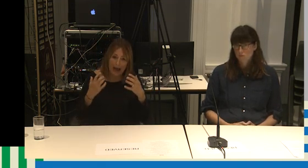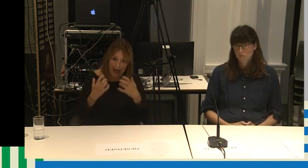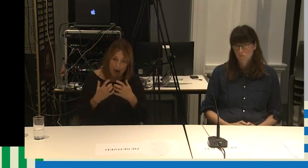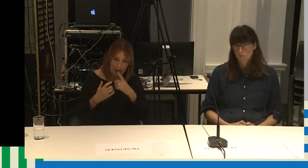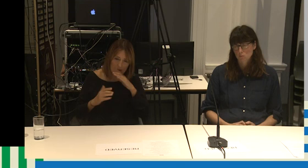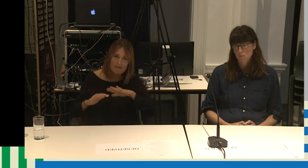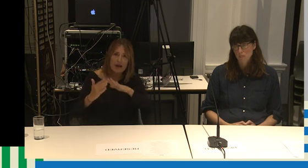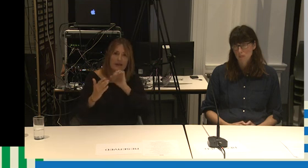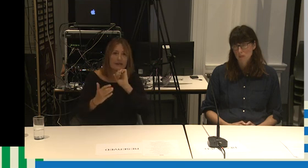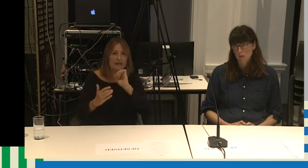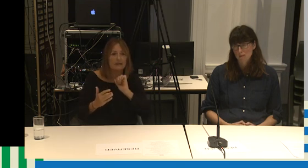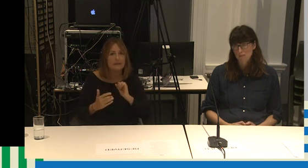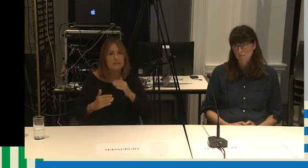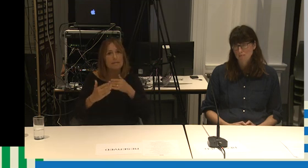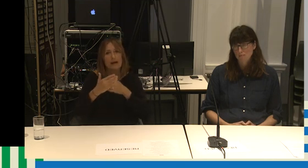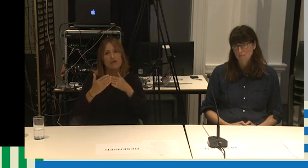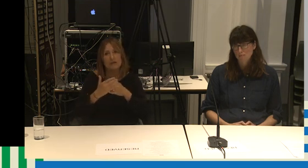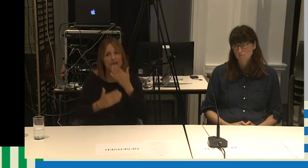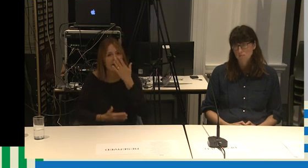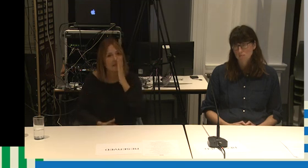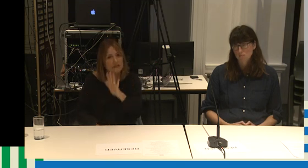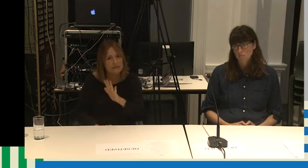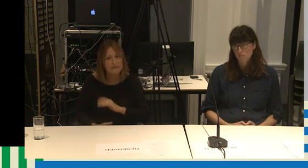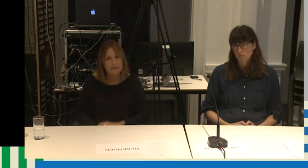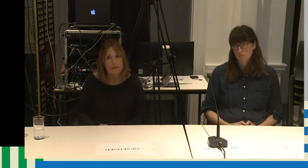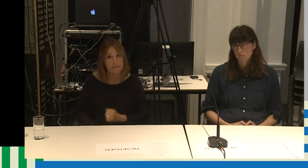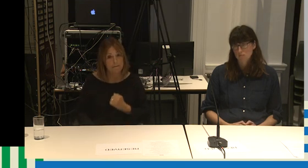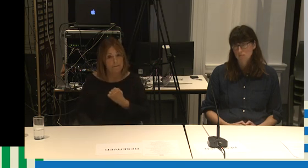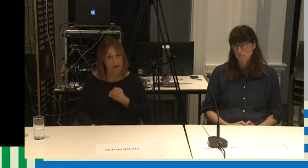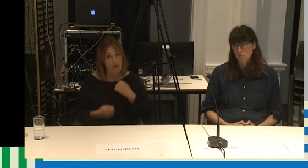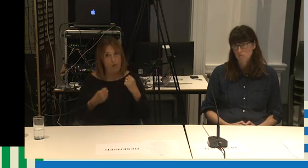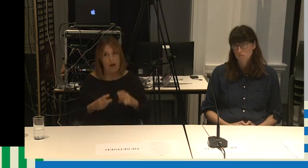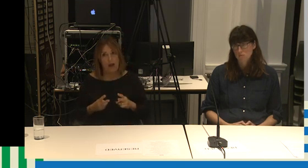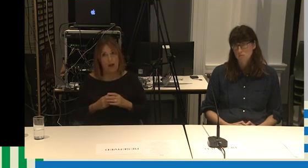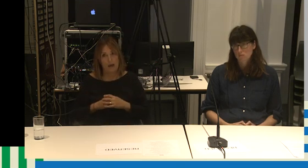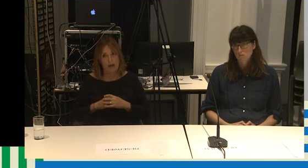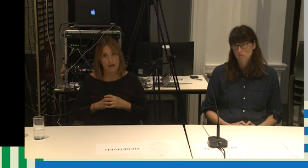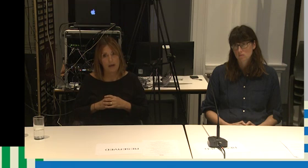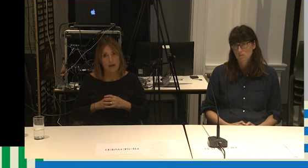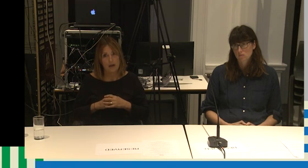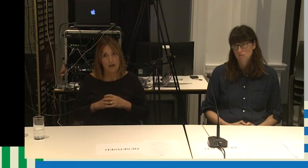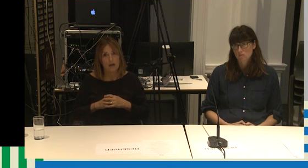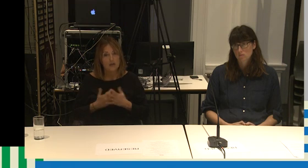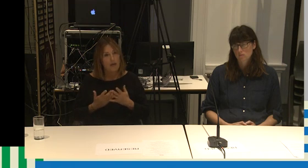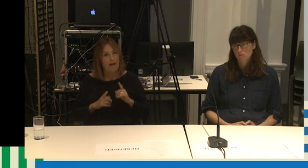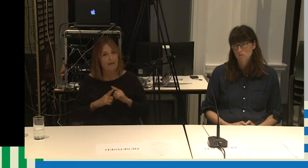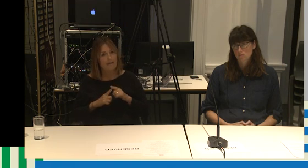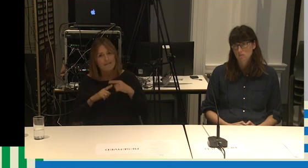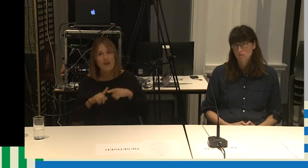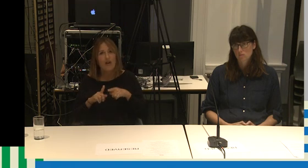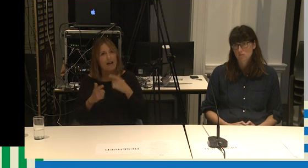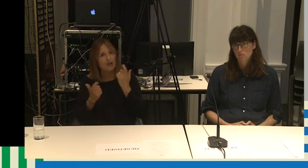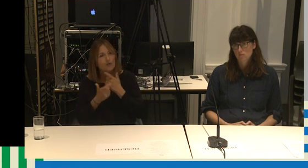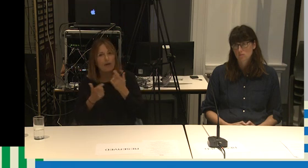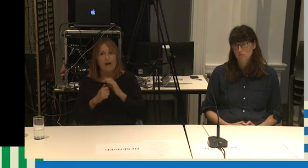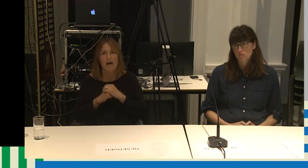attitudinal barriers? And the way I dealt with that down the years is to follow the idea of crit humour,